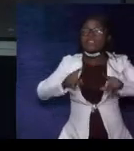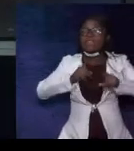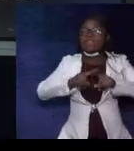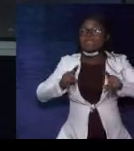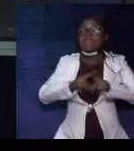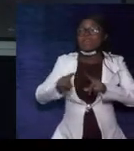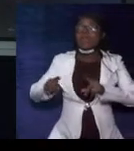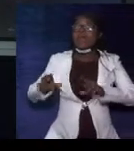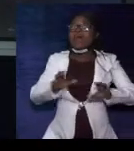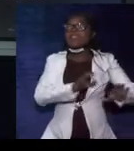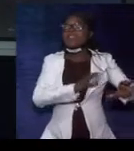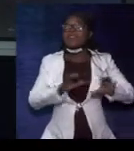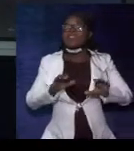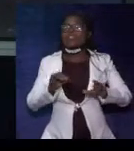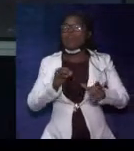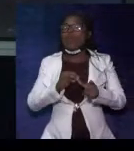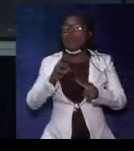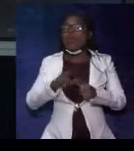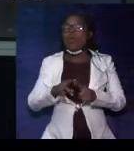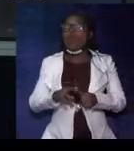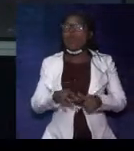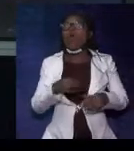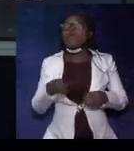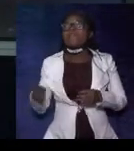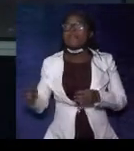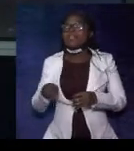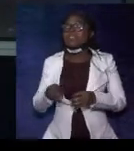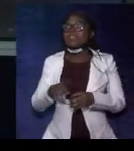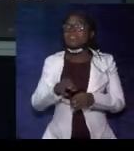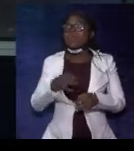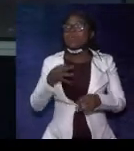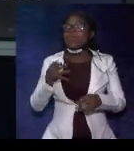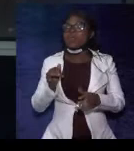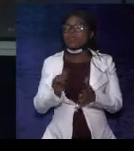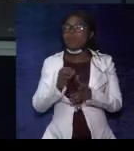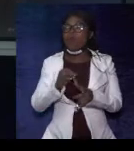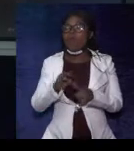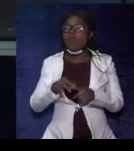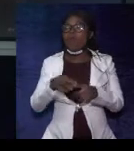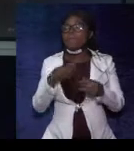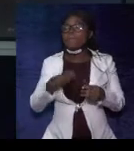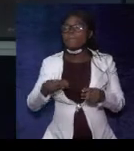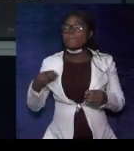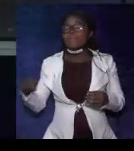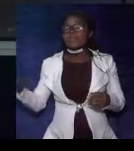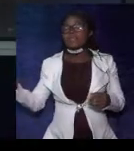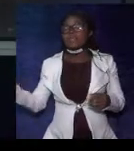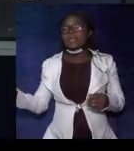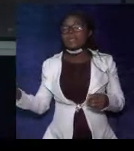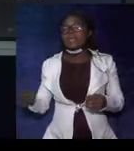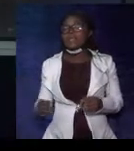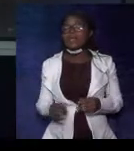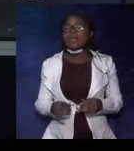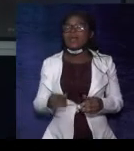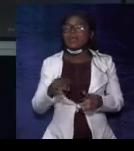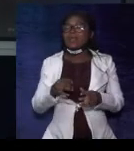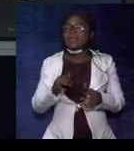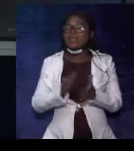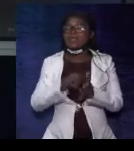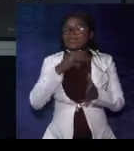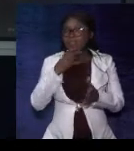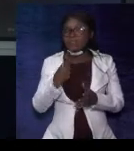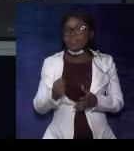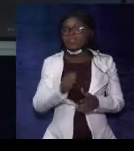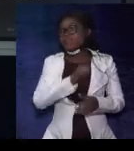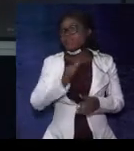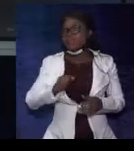activities, events, or materials regarding the farm operations. Again, a farm